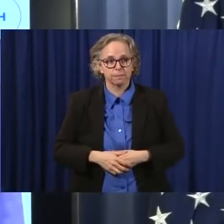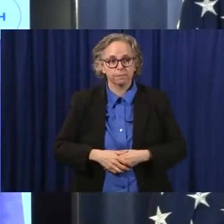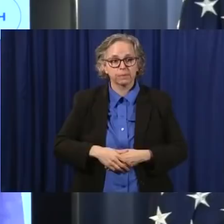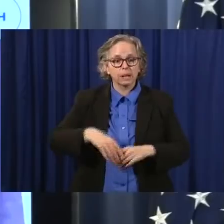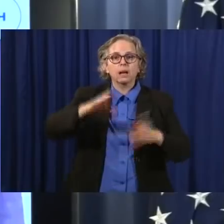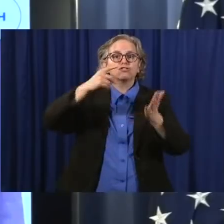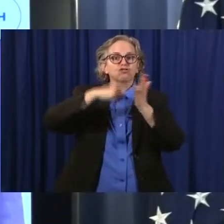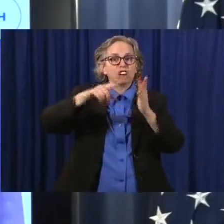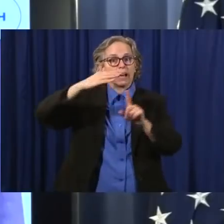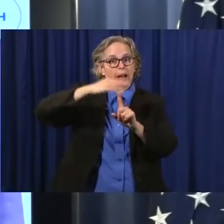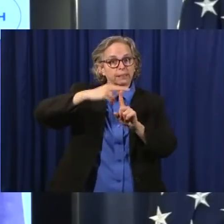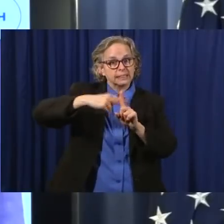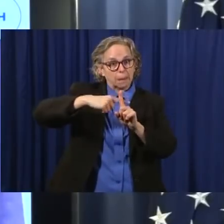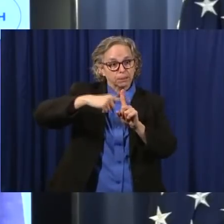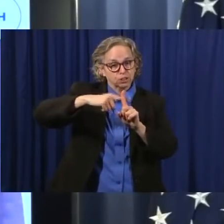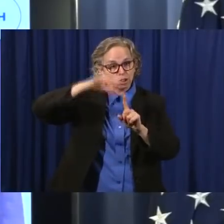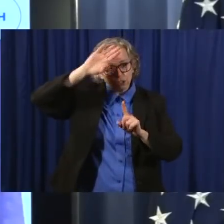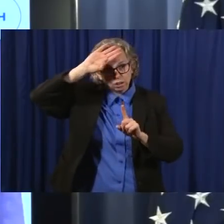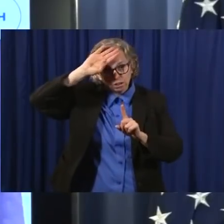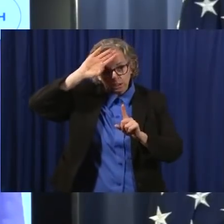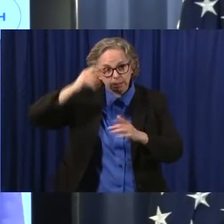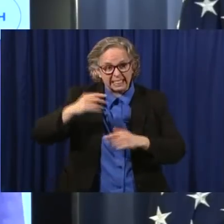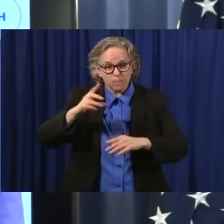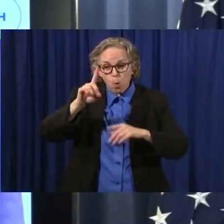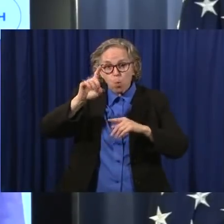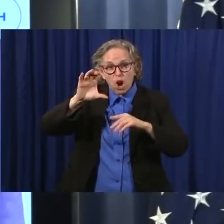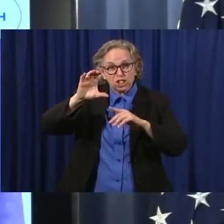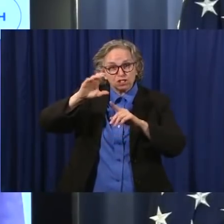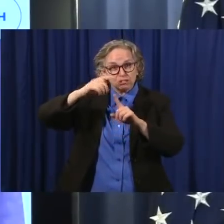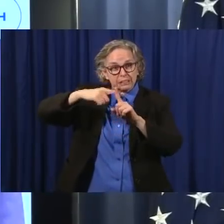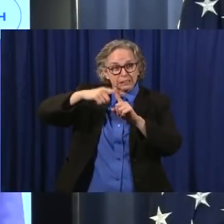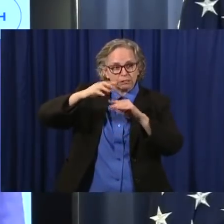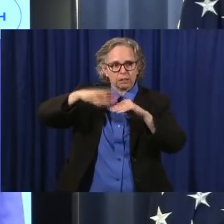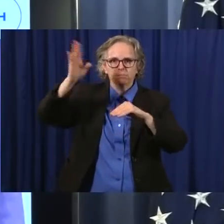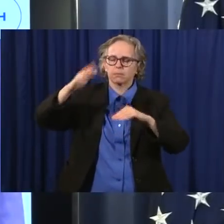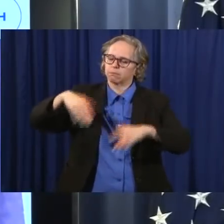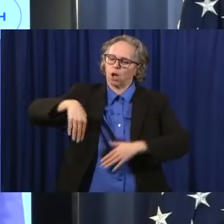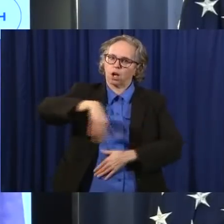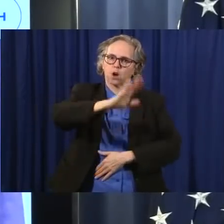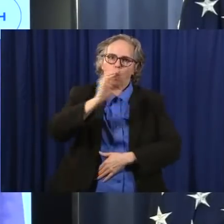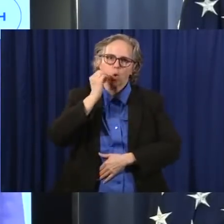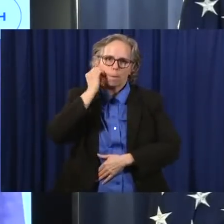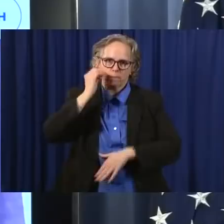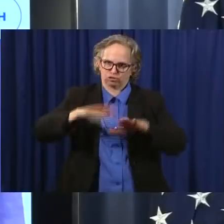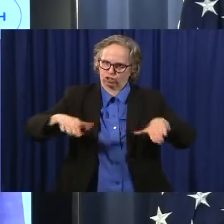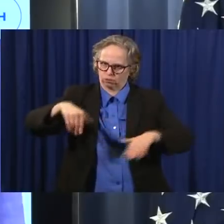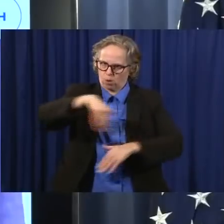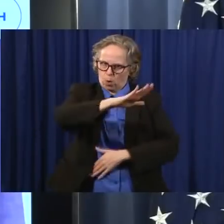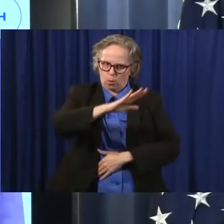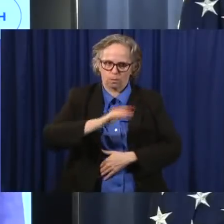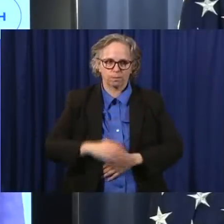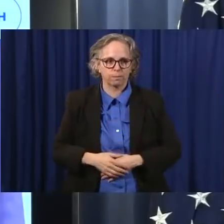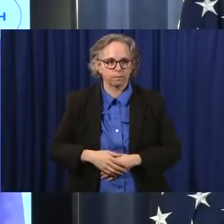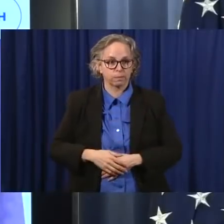temperature of 100 degrees or more will be sent home. And as children enter their centers, they'll need to